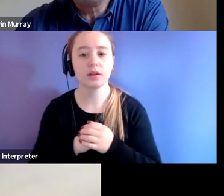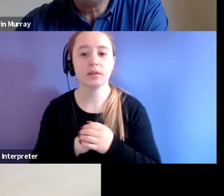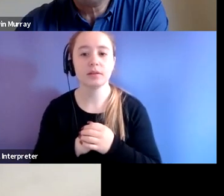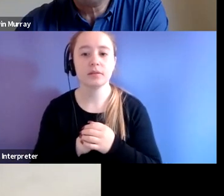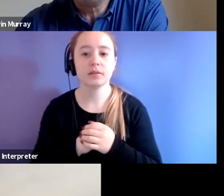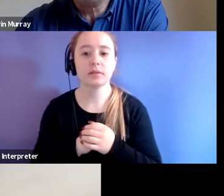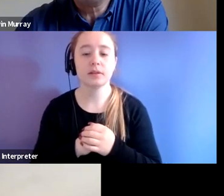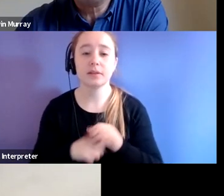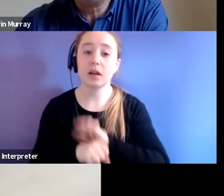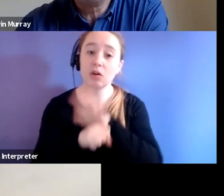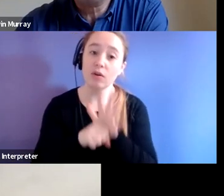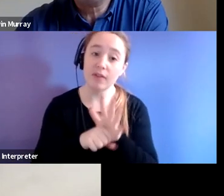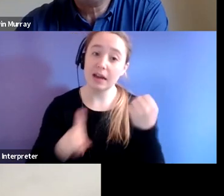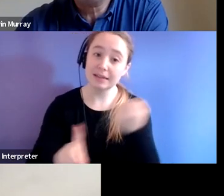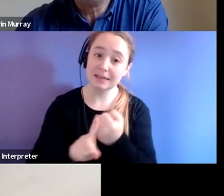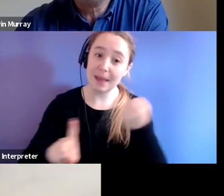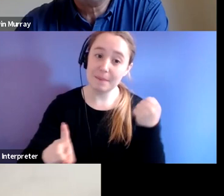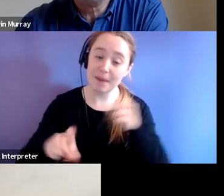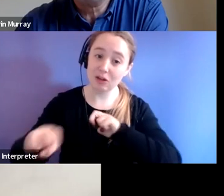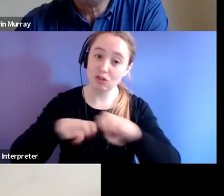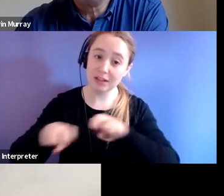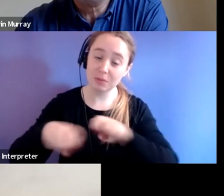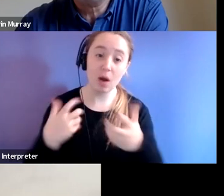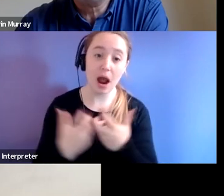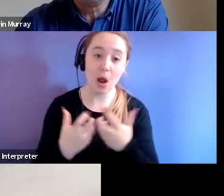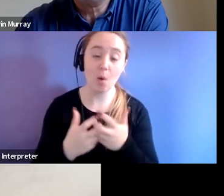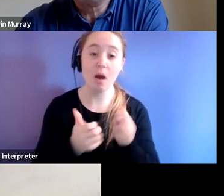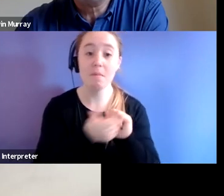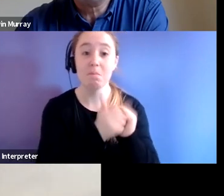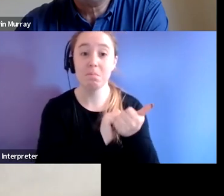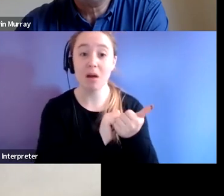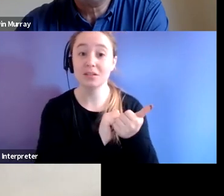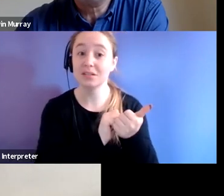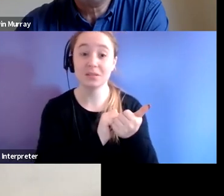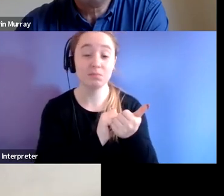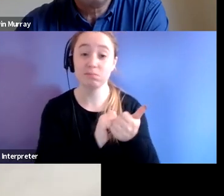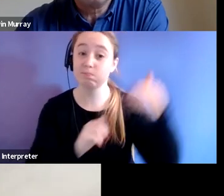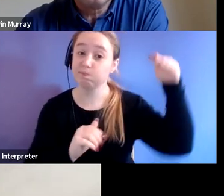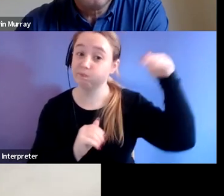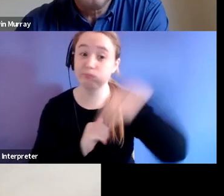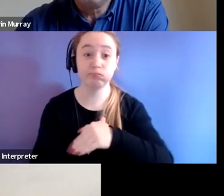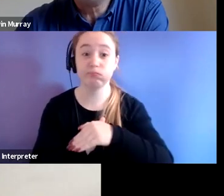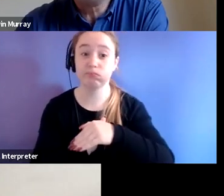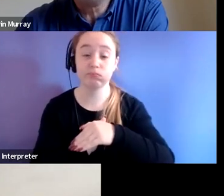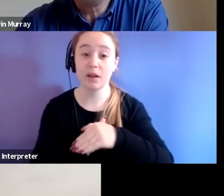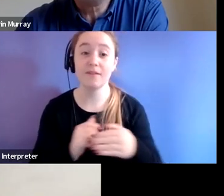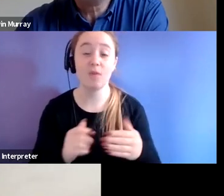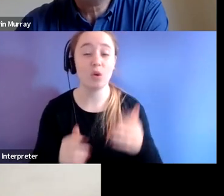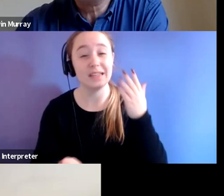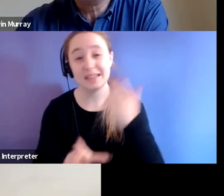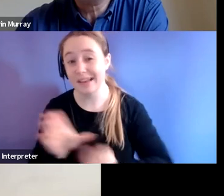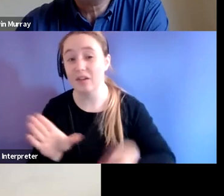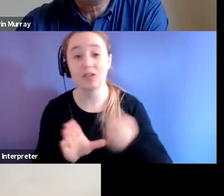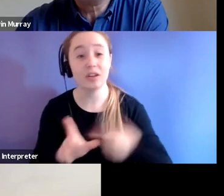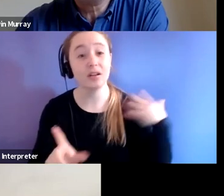the pandemic will be. Bus travel has been basically falling through the floor in Scotland for decades,